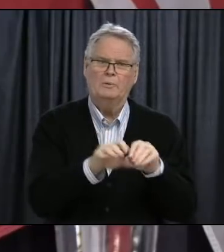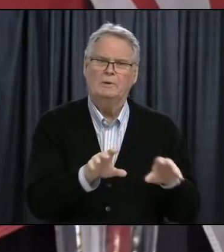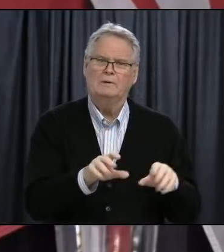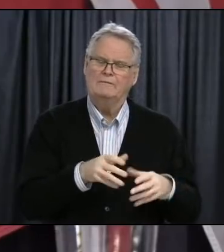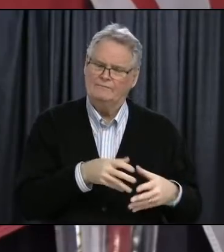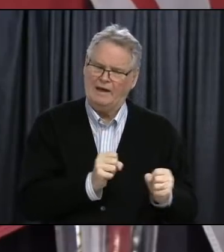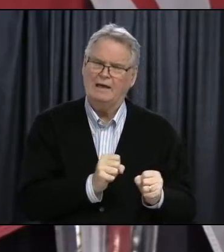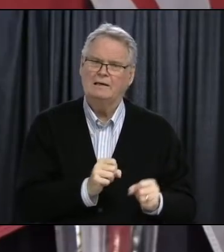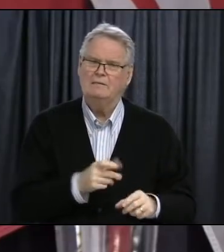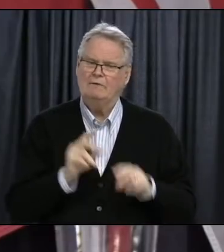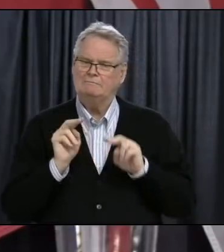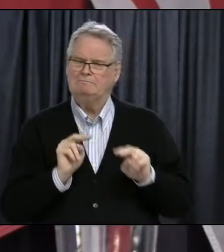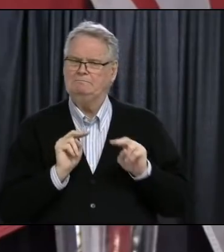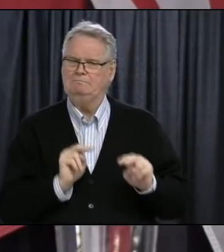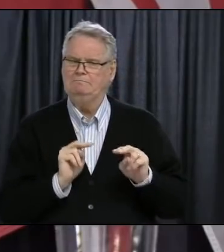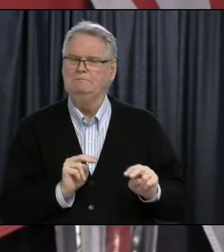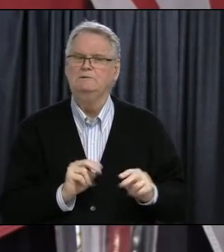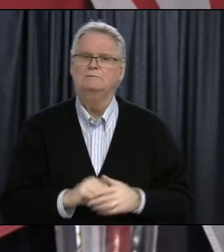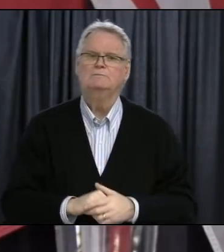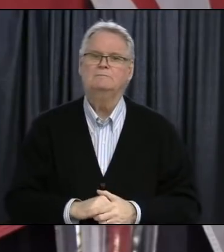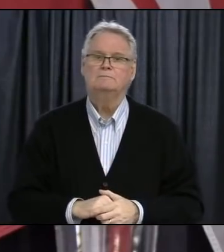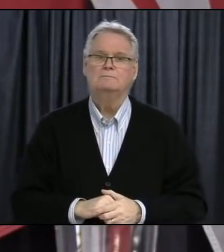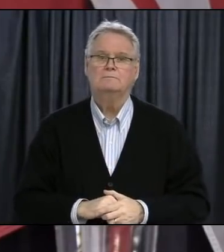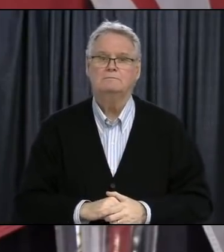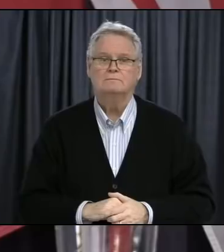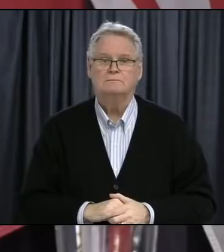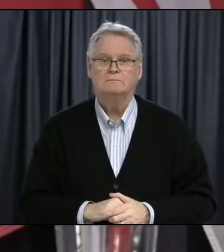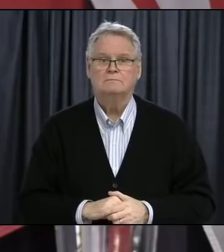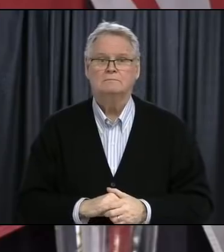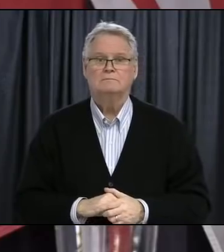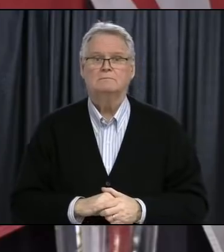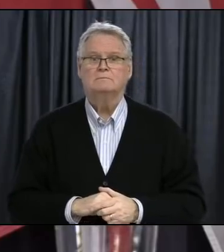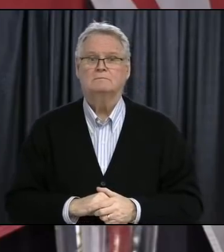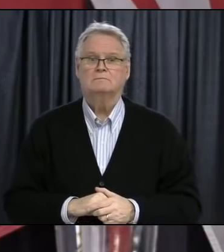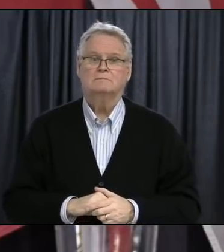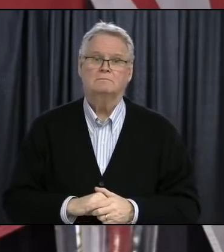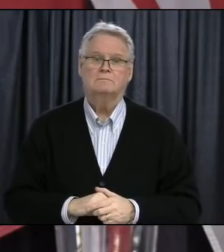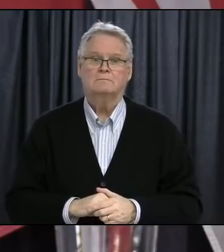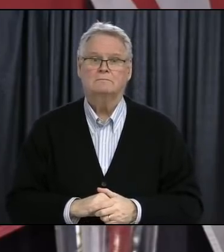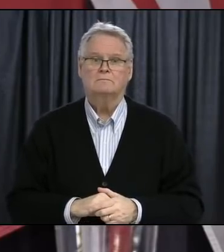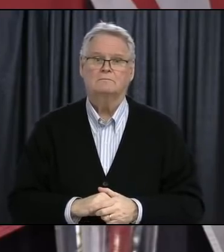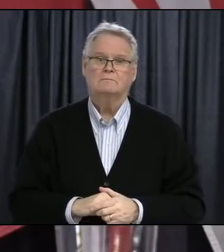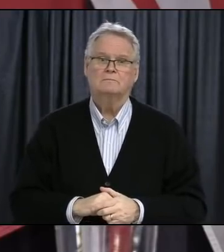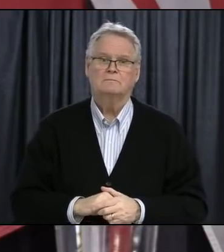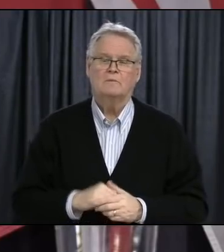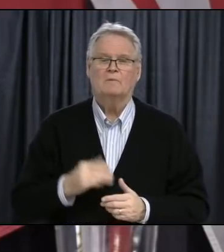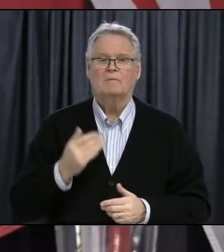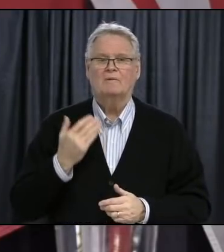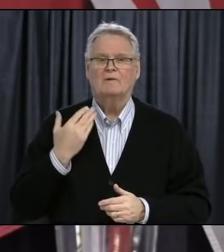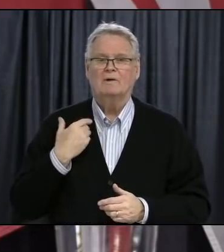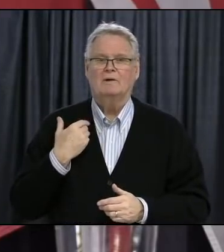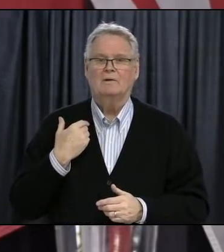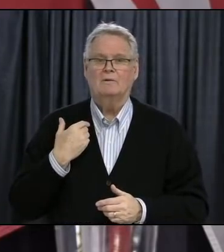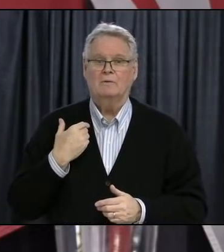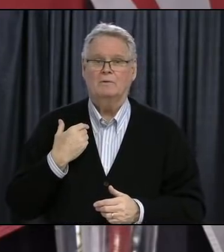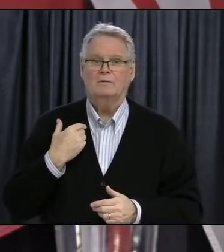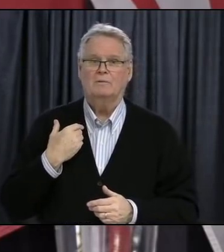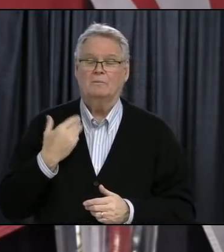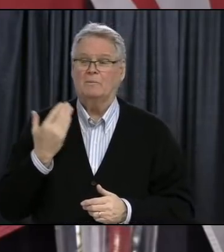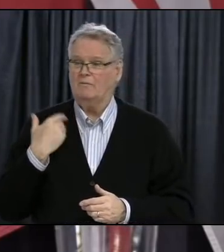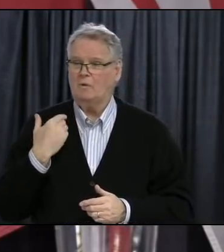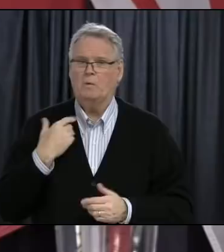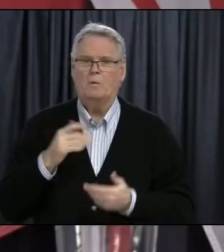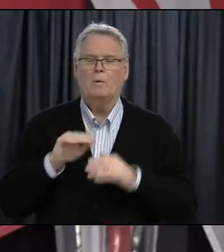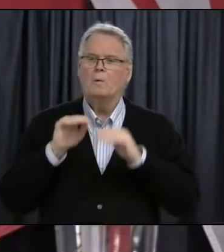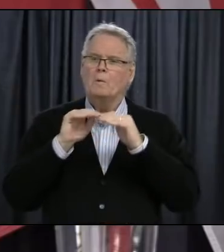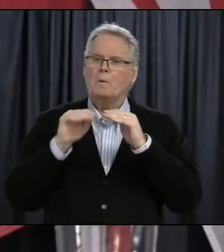weeks of double digits, and now finally back to single digits today. COVID works like a roller coaster. We may be going down